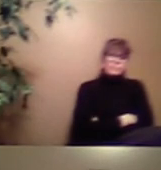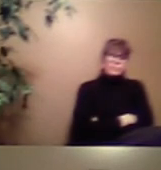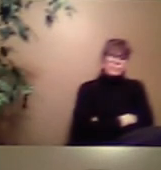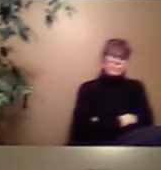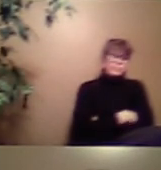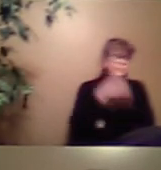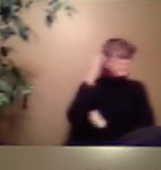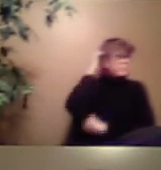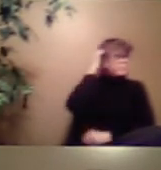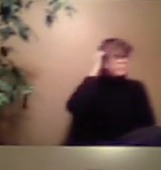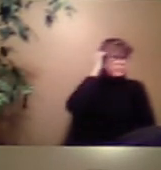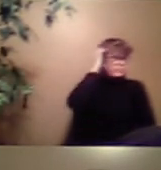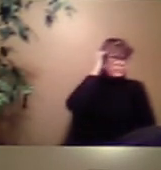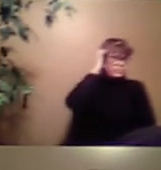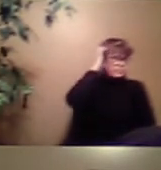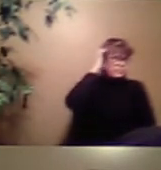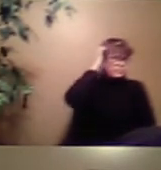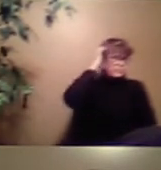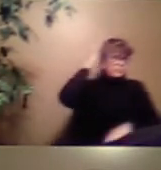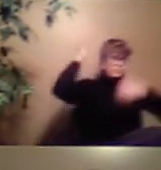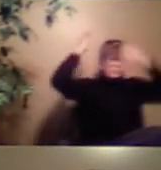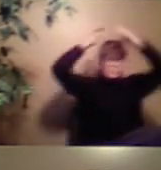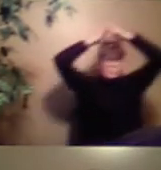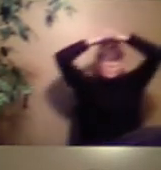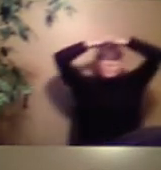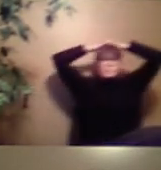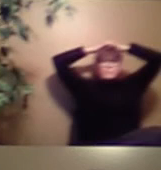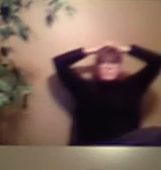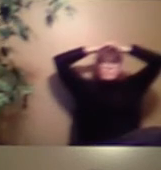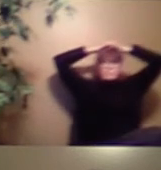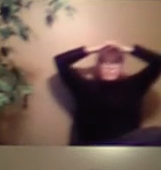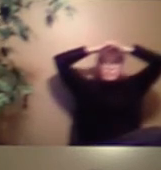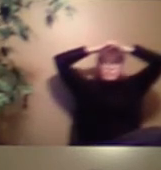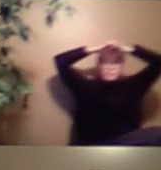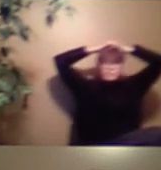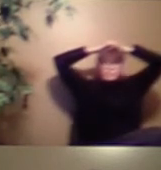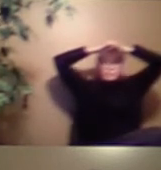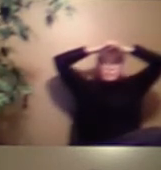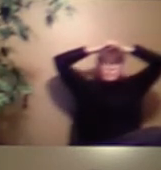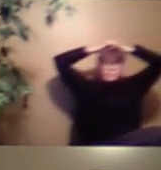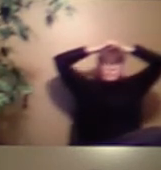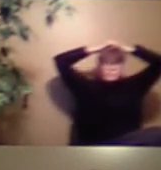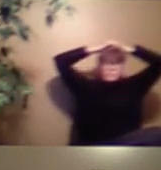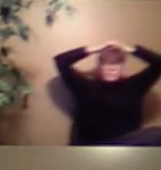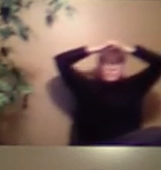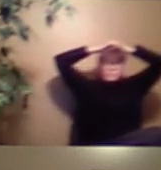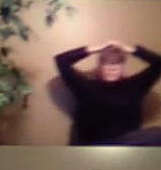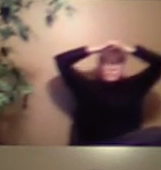to 40% of the entire project. And of course, we got the 1.75% interest.